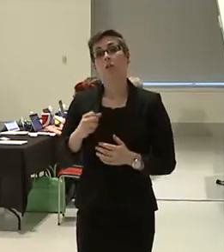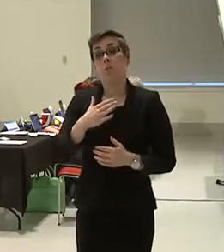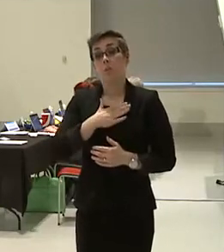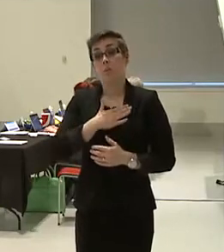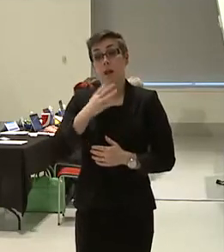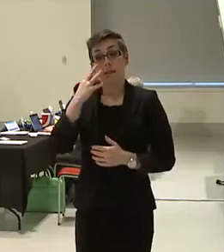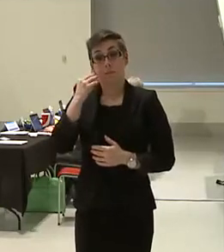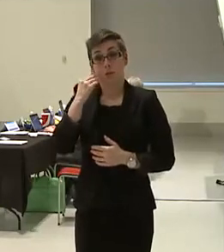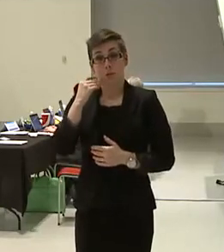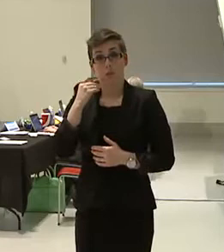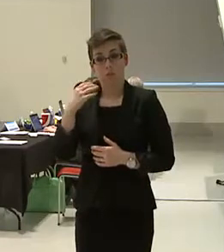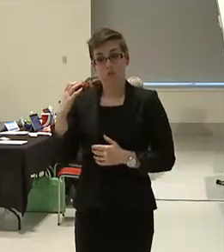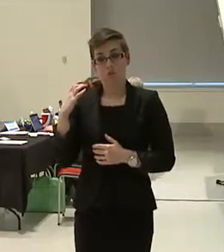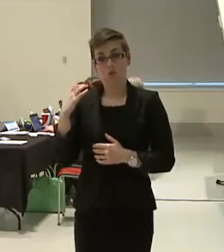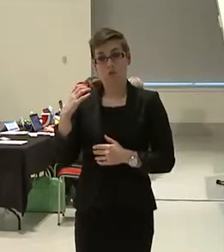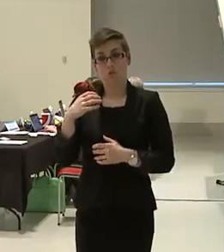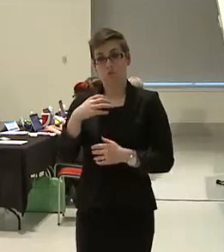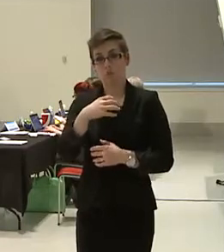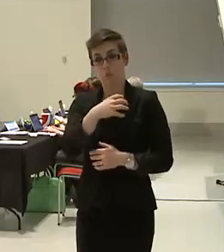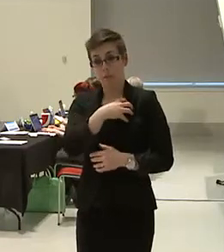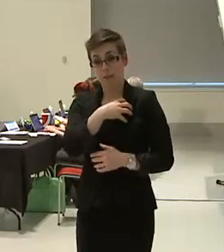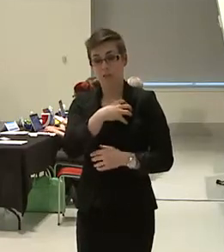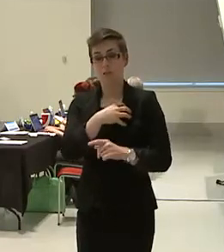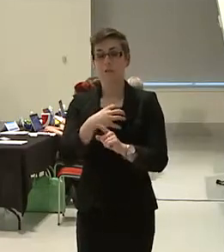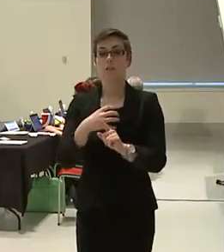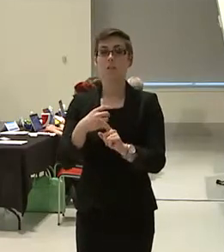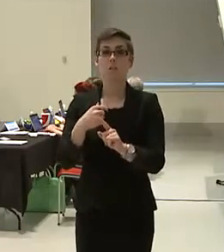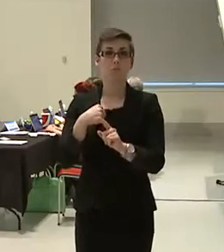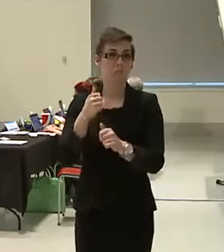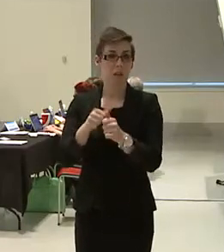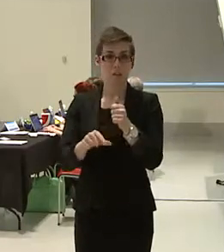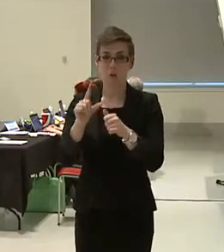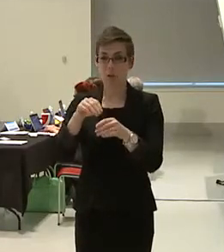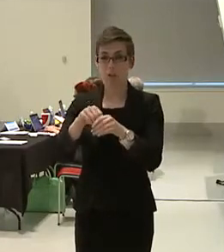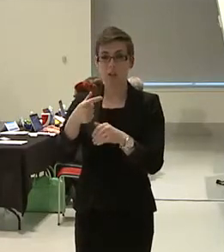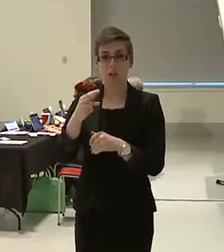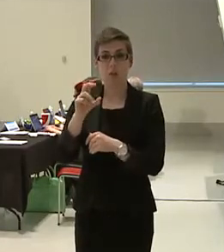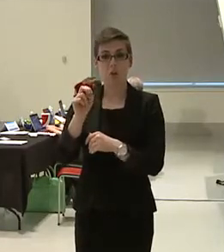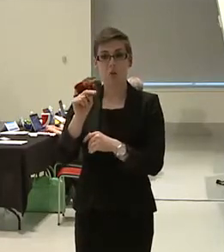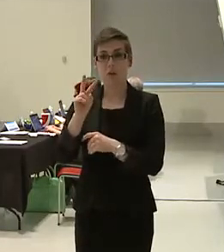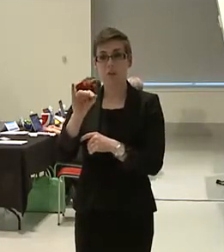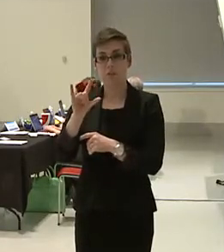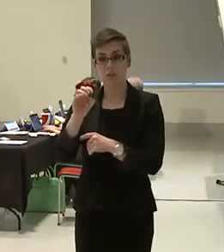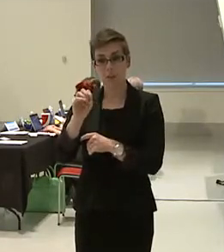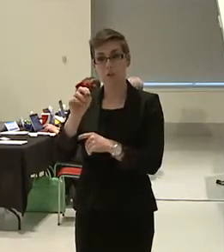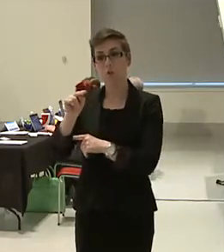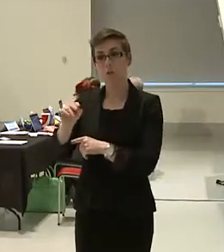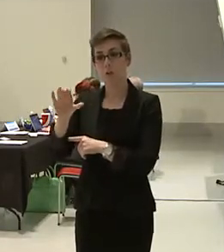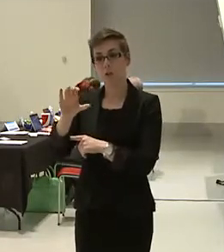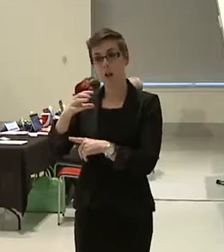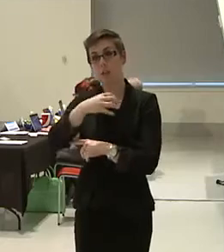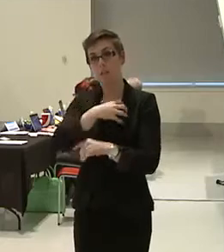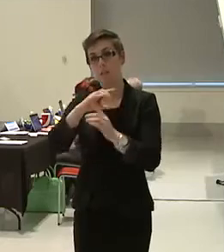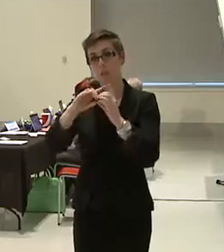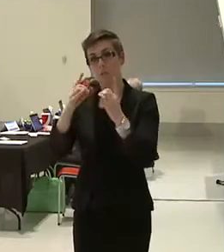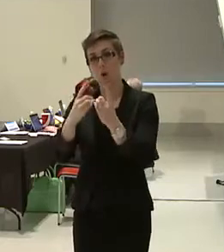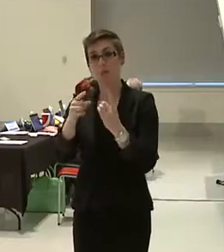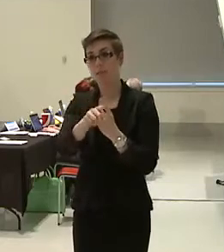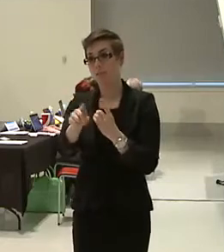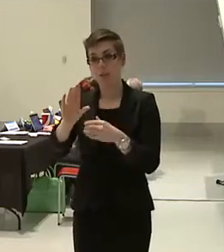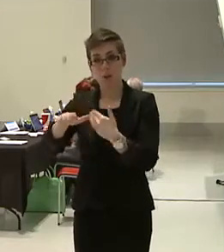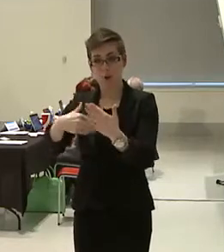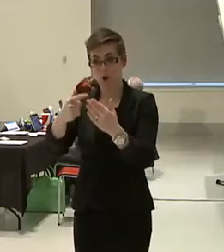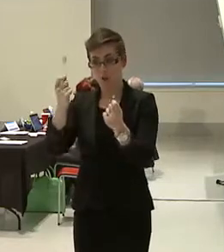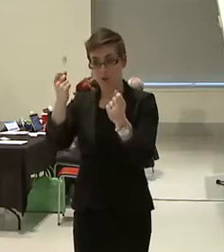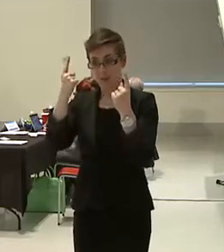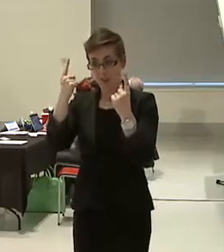police chief, every member of the Greenville, North Carolina Police Department understands that not only if there is a